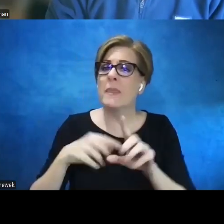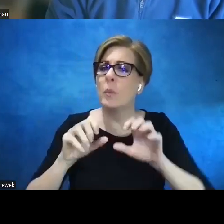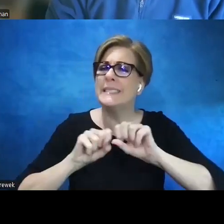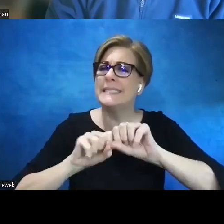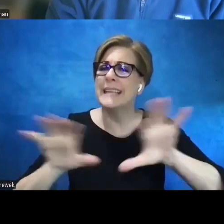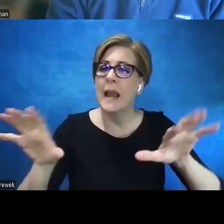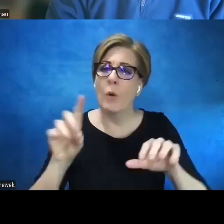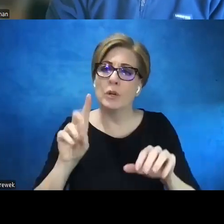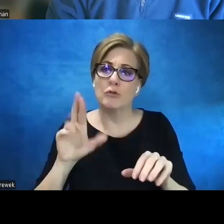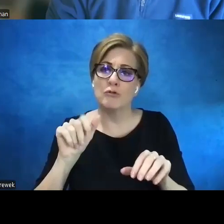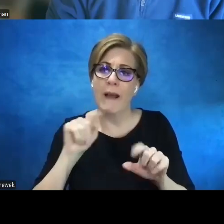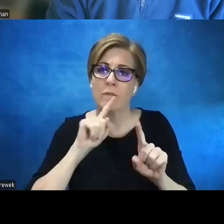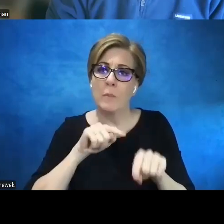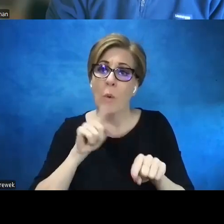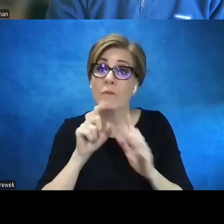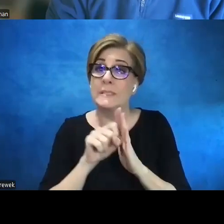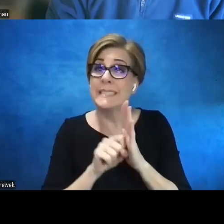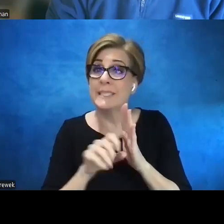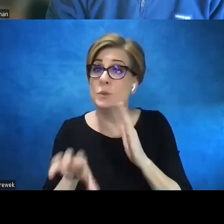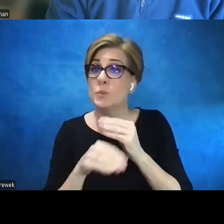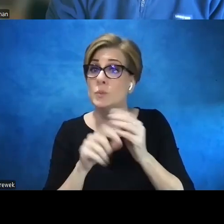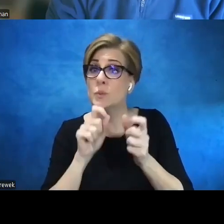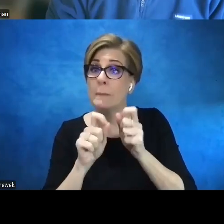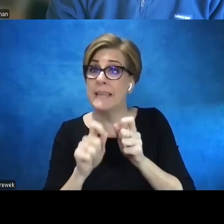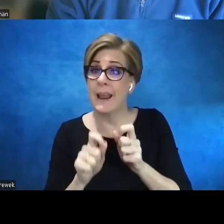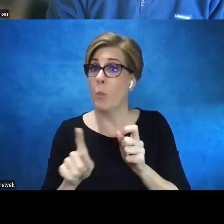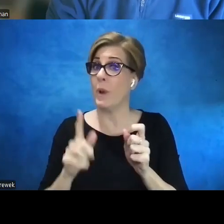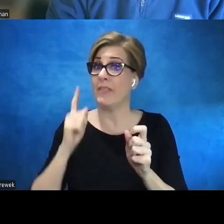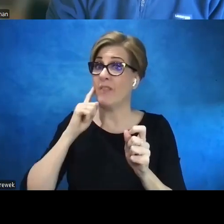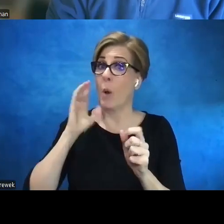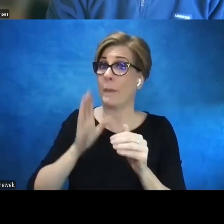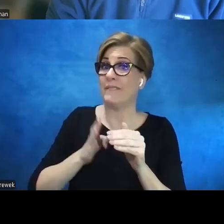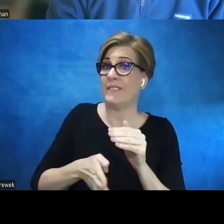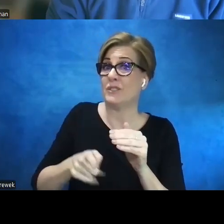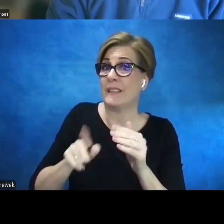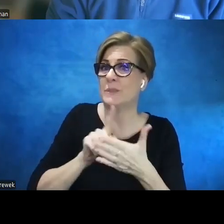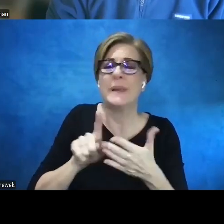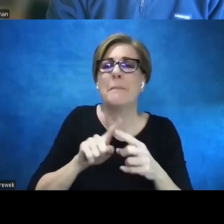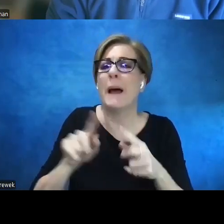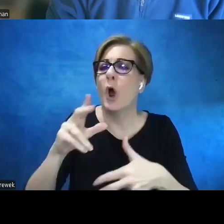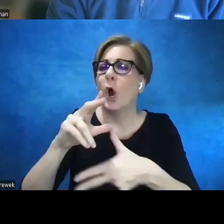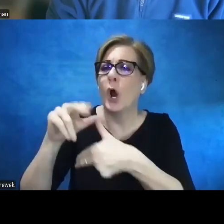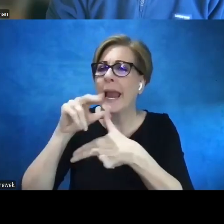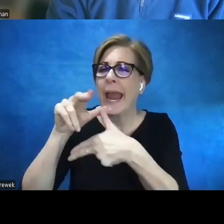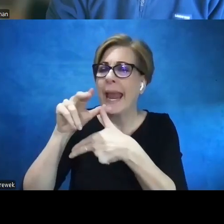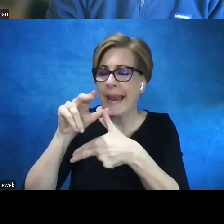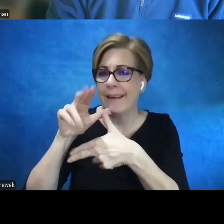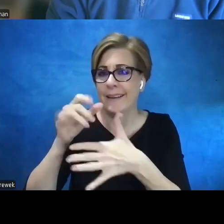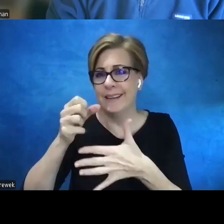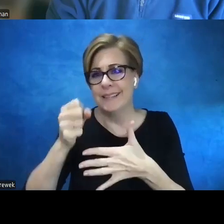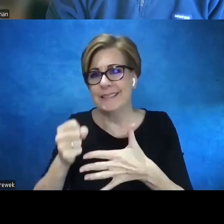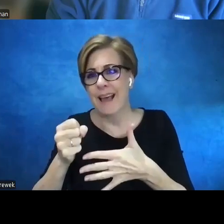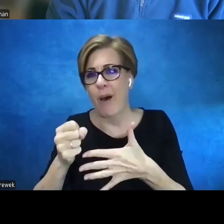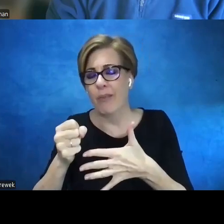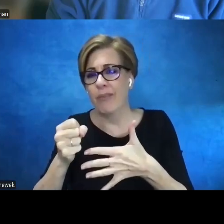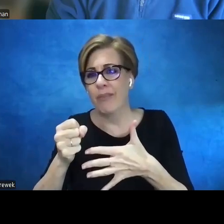update. We'd hoped it was going to be done by this week, but because of the hurricane, we've had several states, particularly in the Southwest, ask for